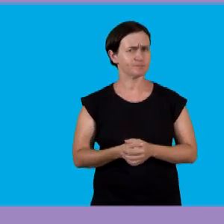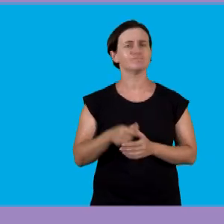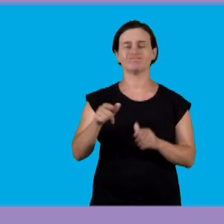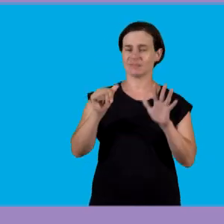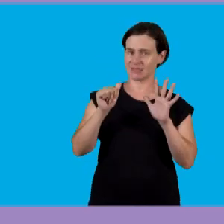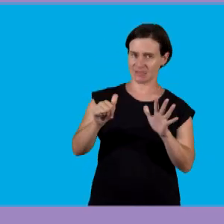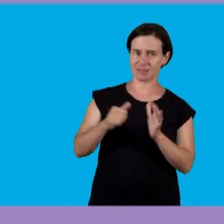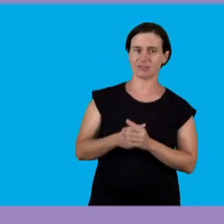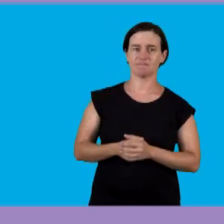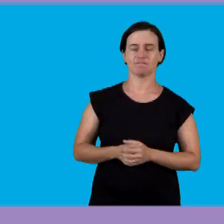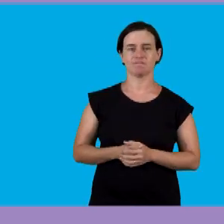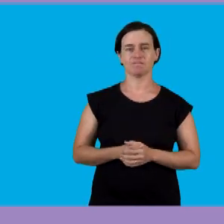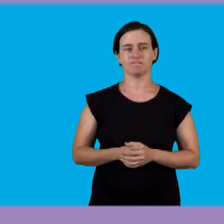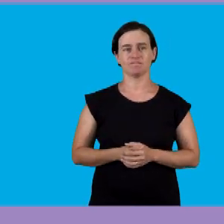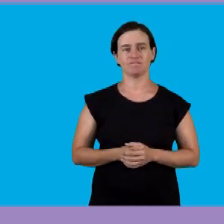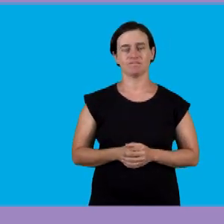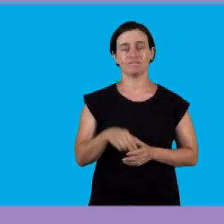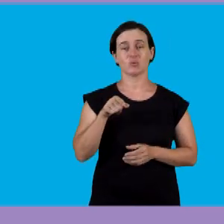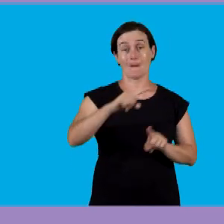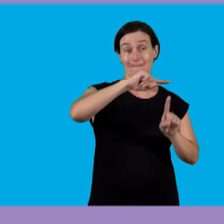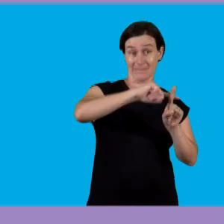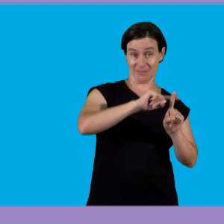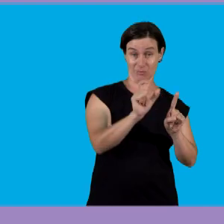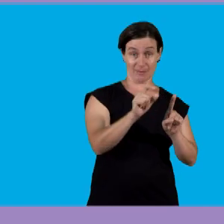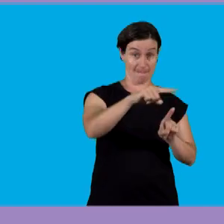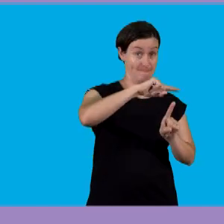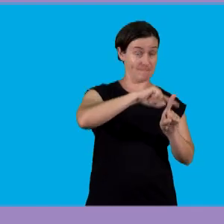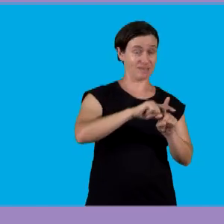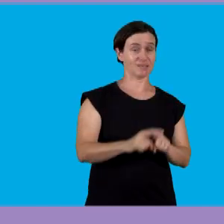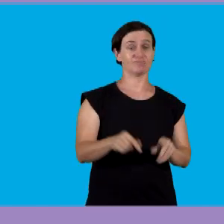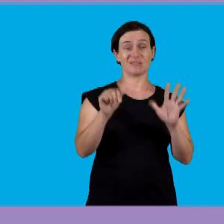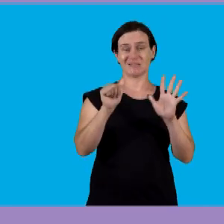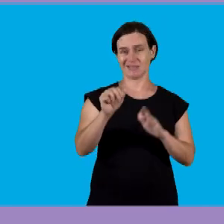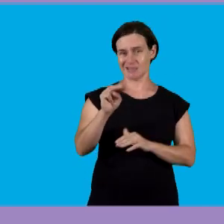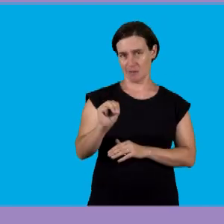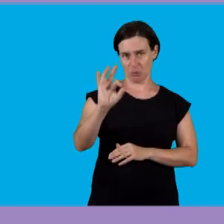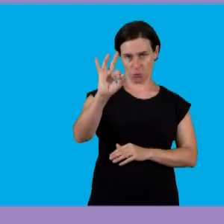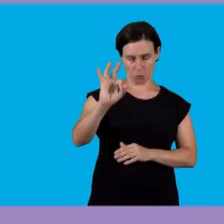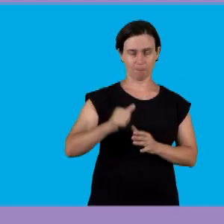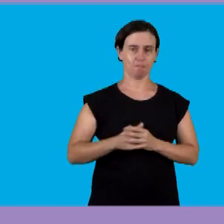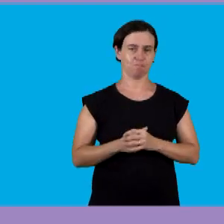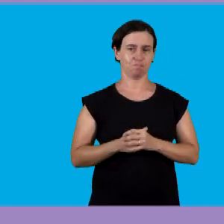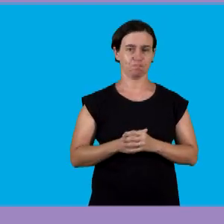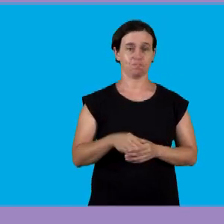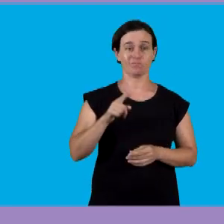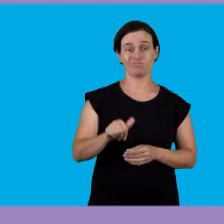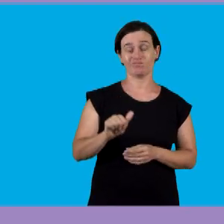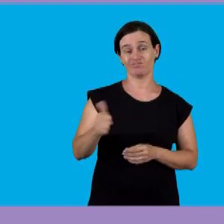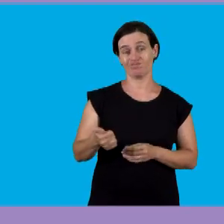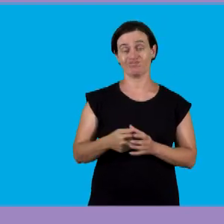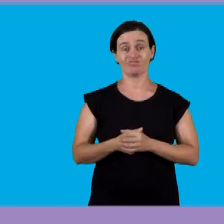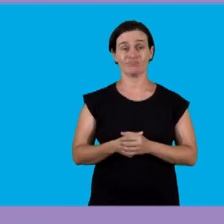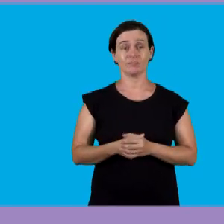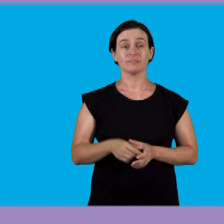minus 7 is a 6. So we are going to add a 6 there, and of course the m cubed.